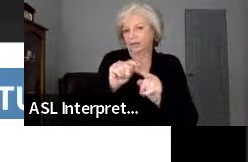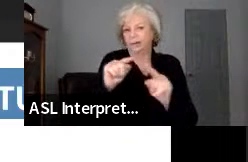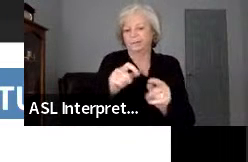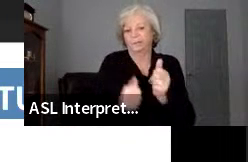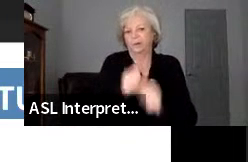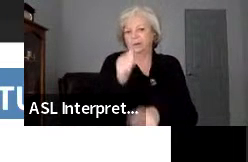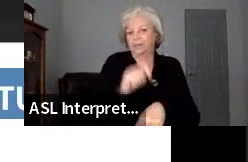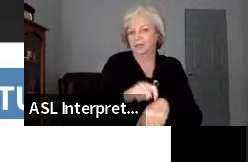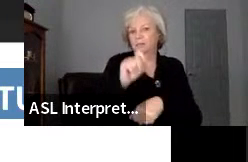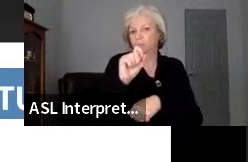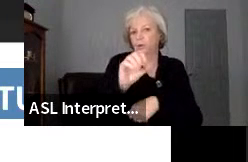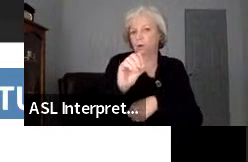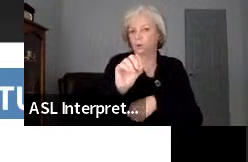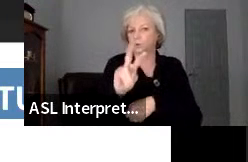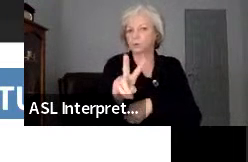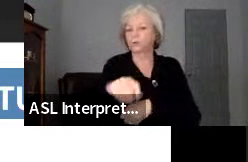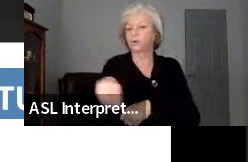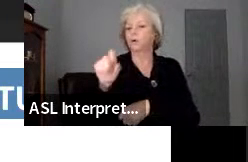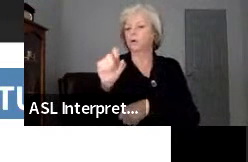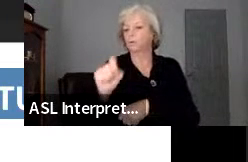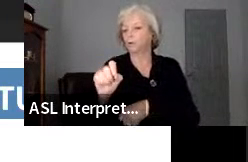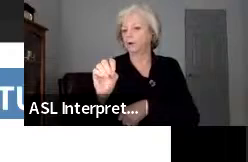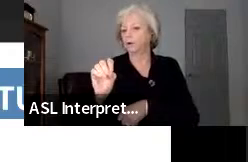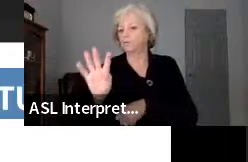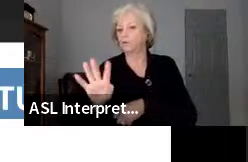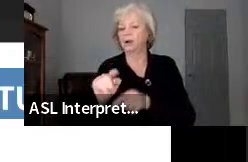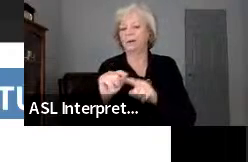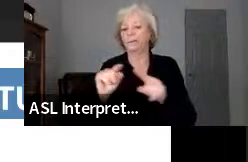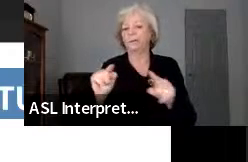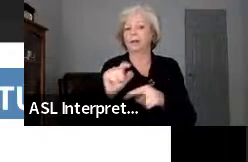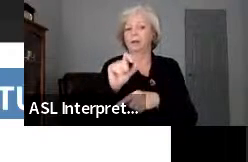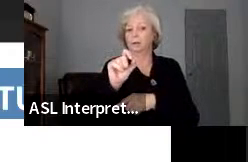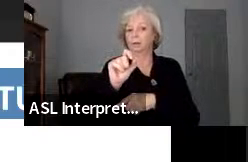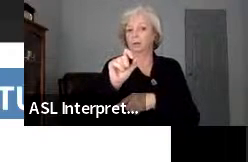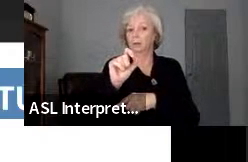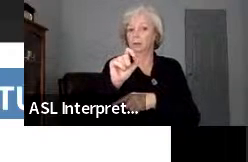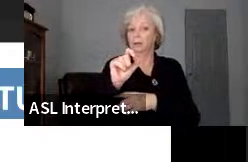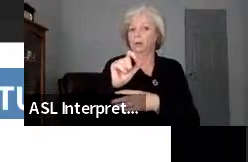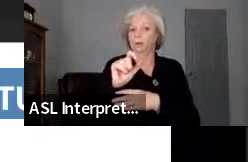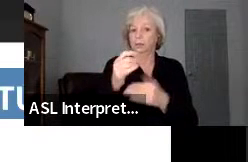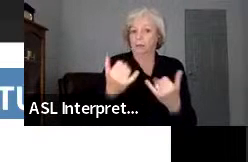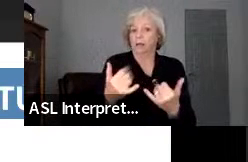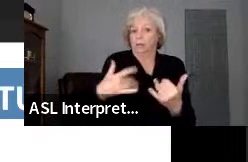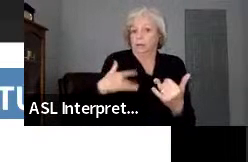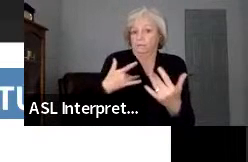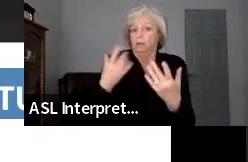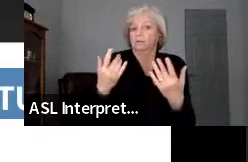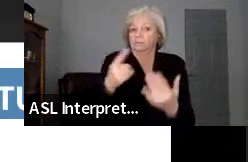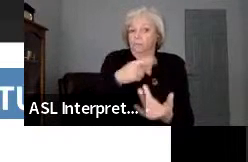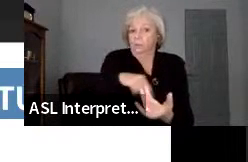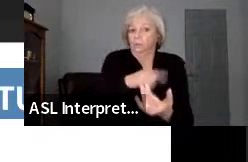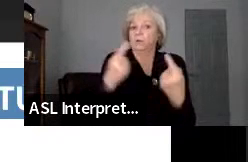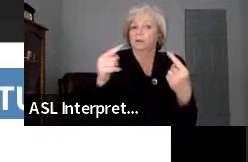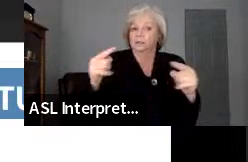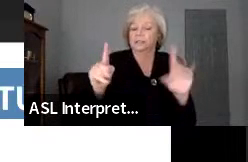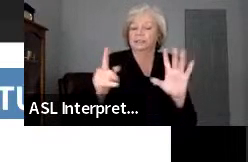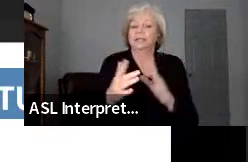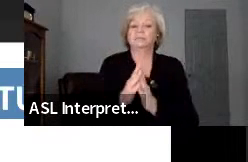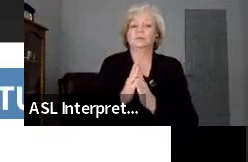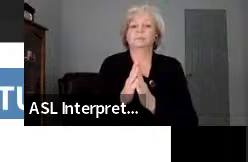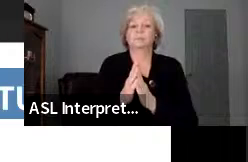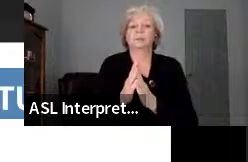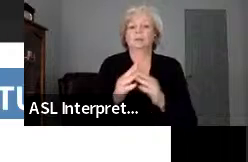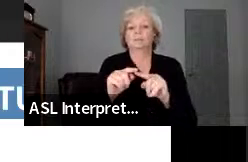0.04. So something that like 0.11 is actually pretty successful. And the campaign is on track to get 18 million impressions by the end